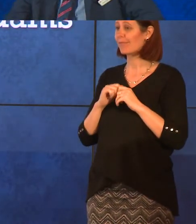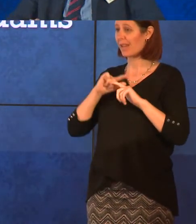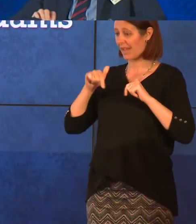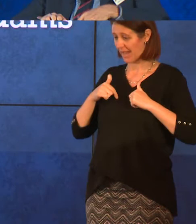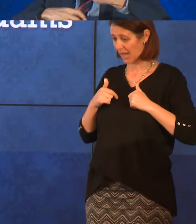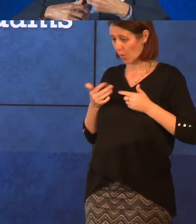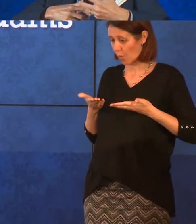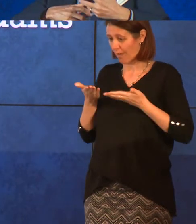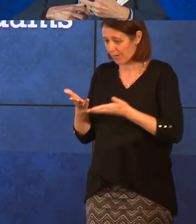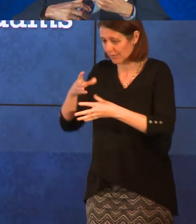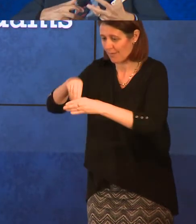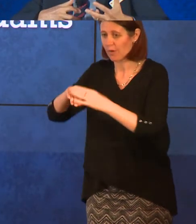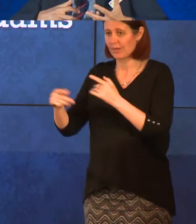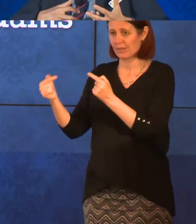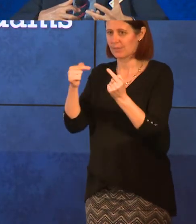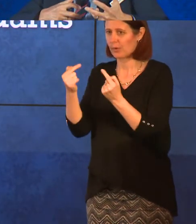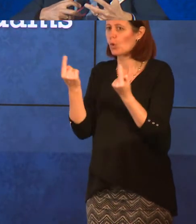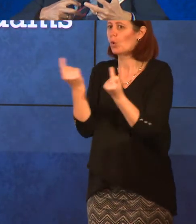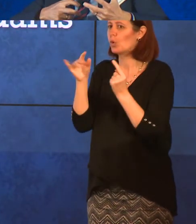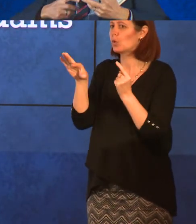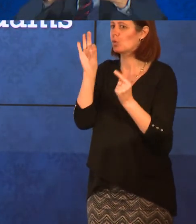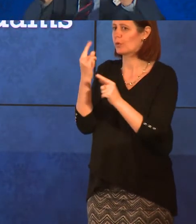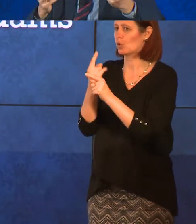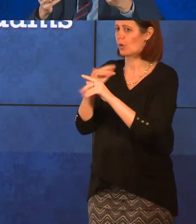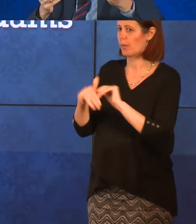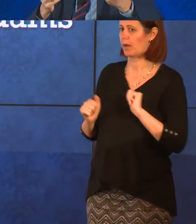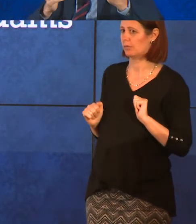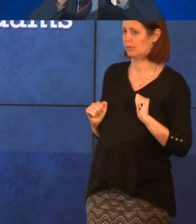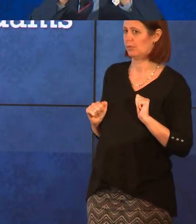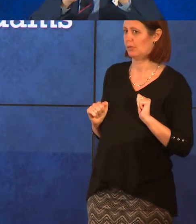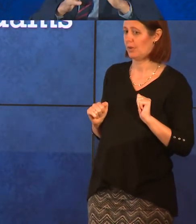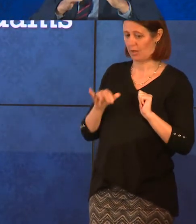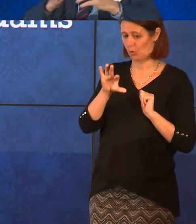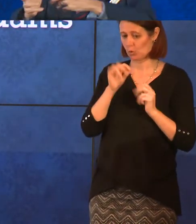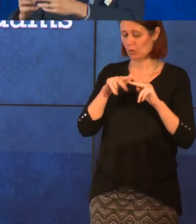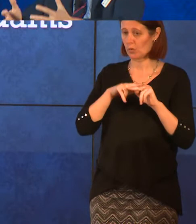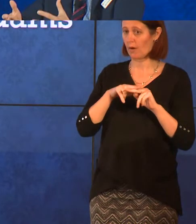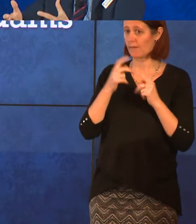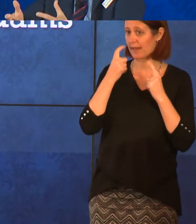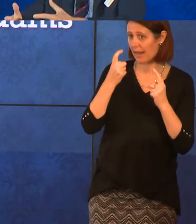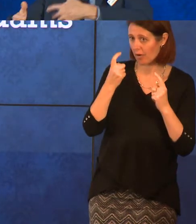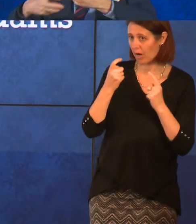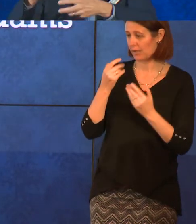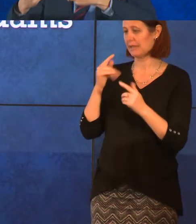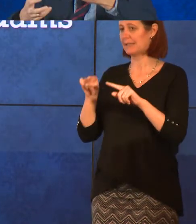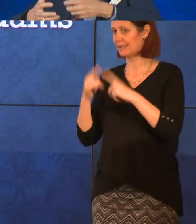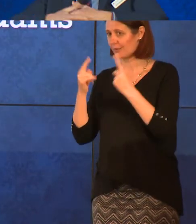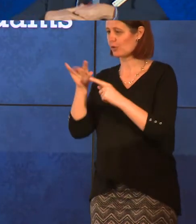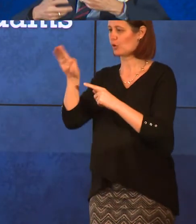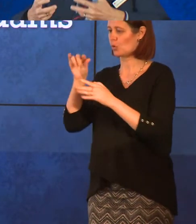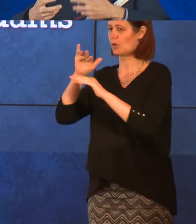offering into this debate was always, whose choice are we talking about? Because we're talking about the choice of a carer that's different to the choice of the person.